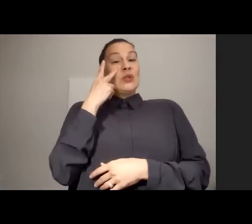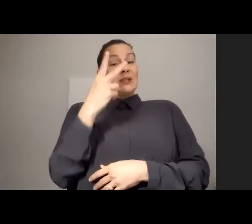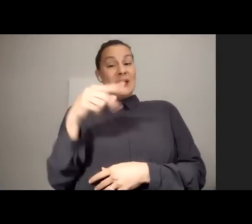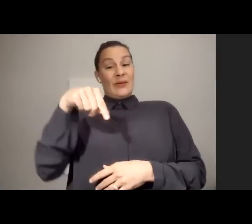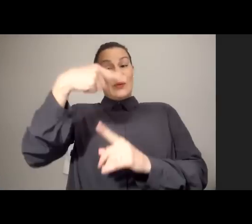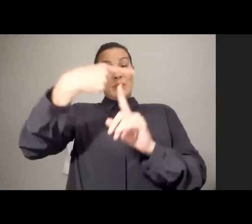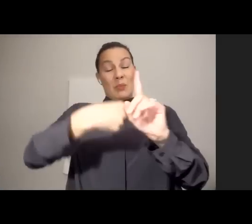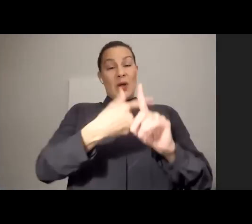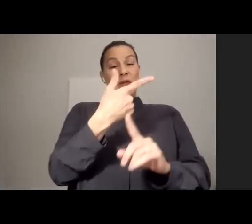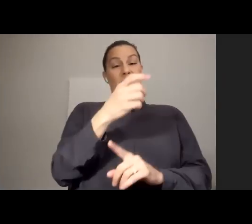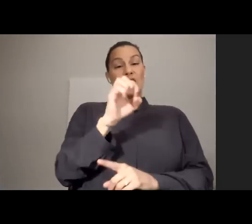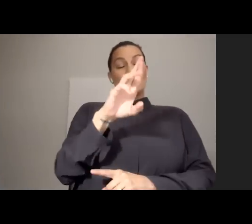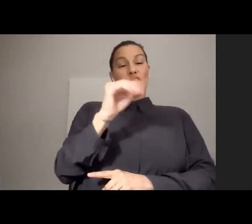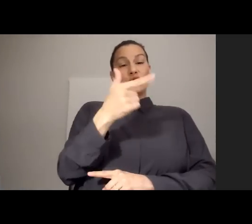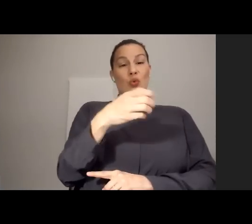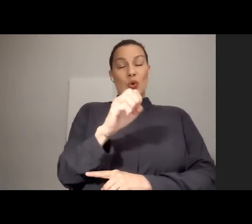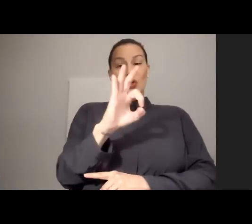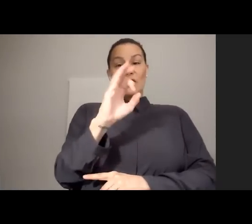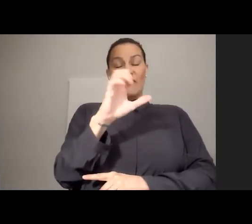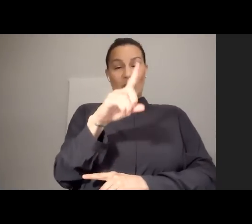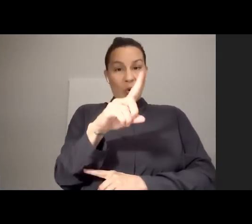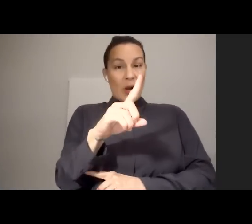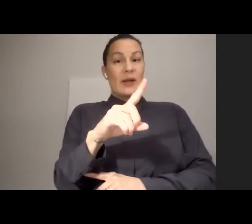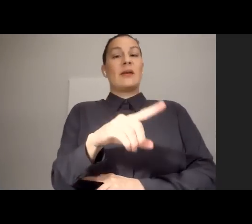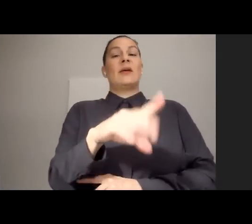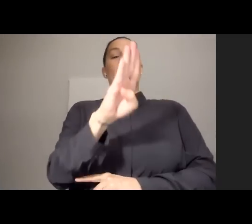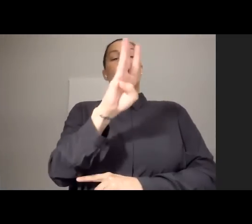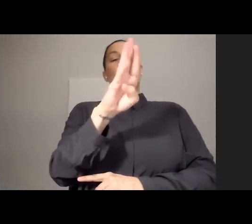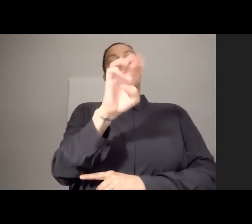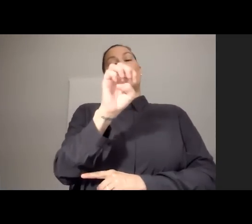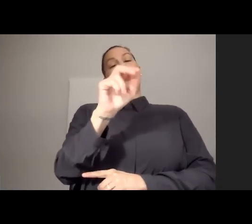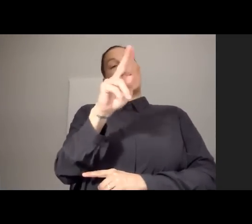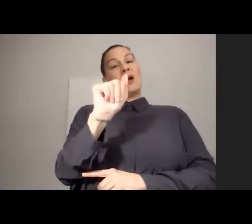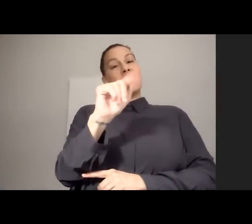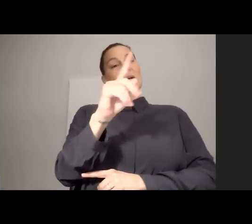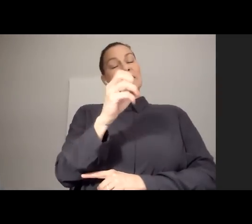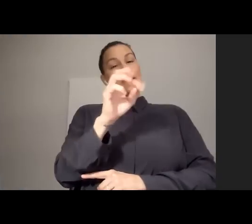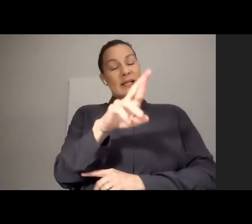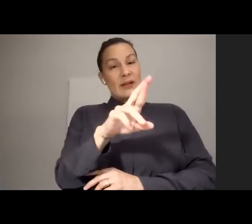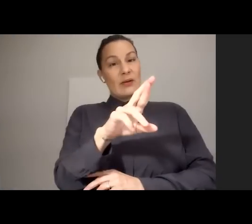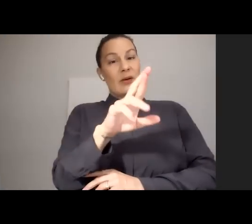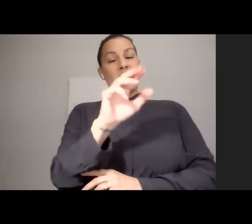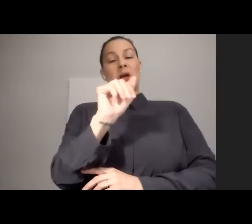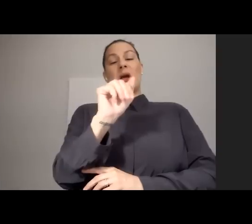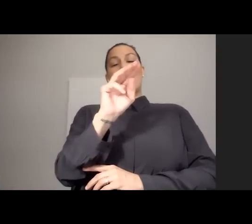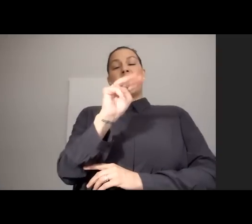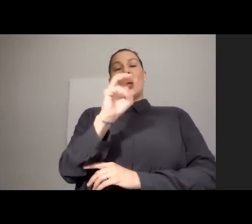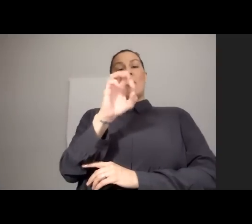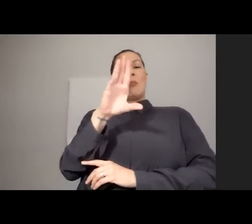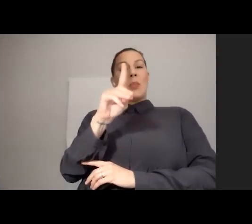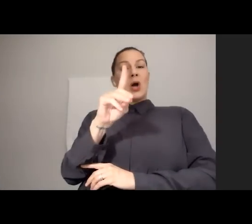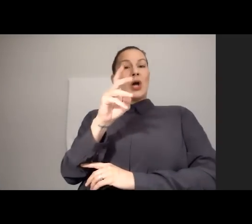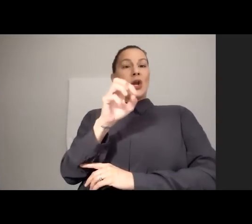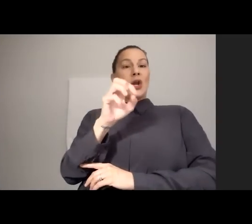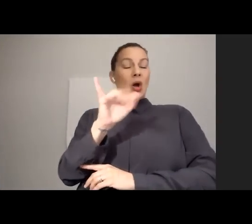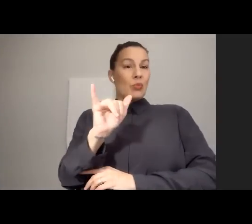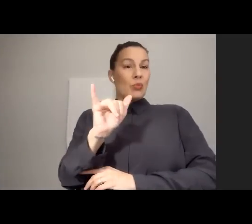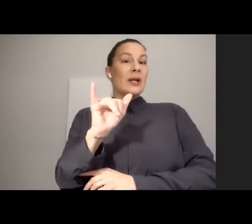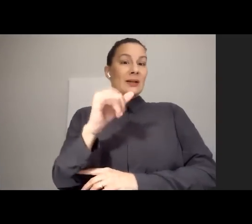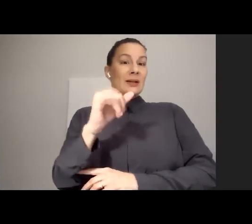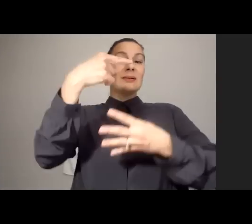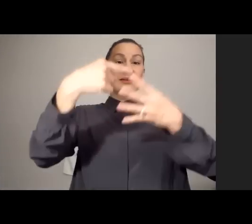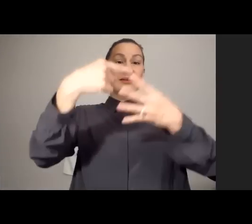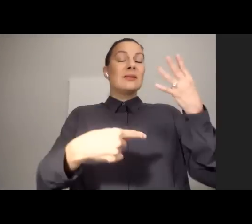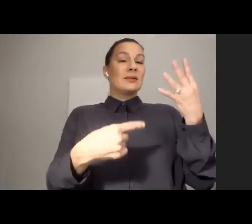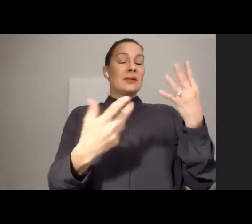Breonna Taylor and Ahmaud Arbery and Tony McDade. It's clear that there is no sex worker justice without